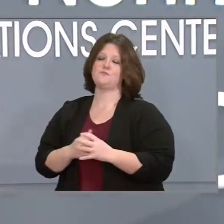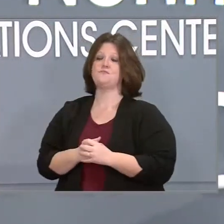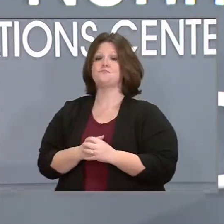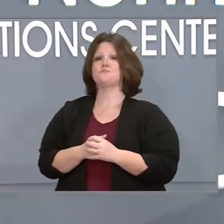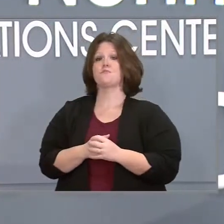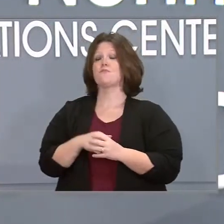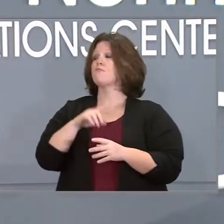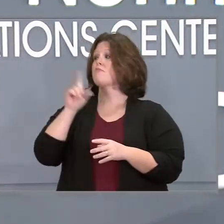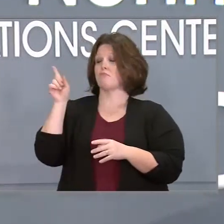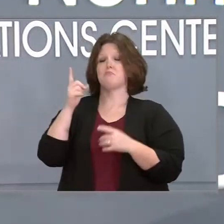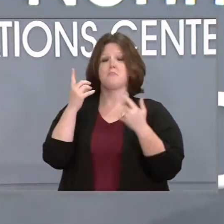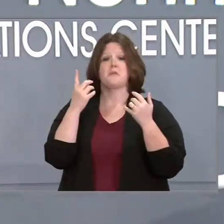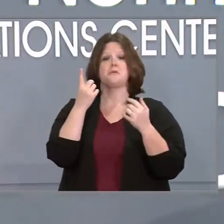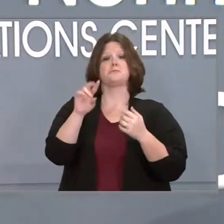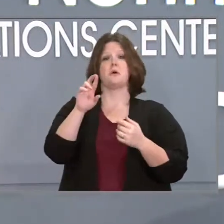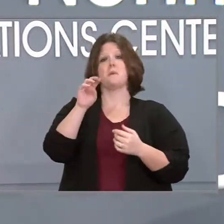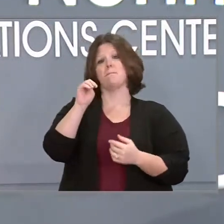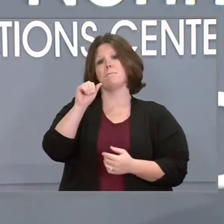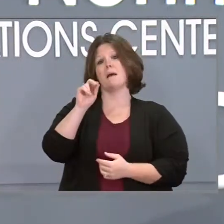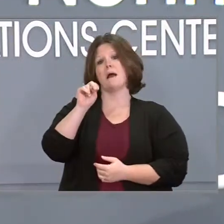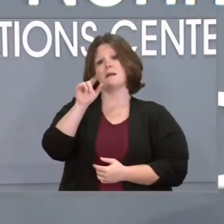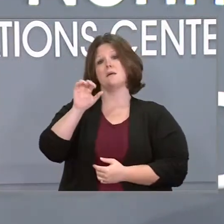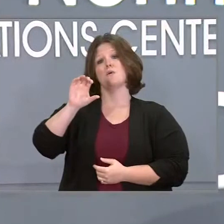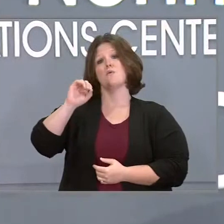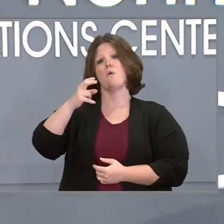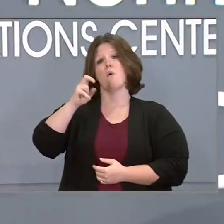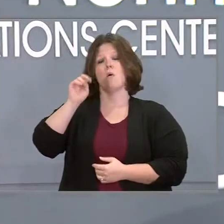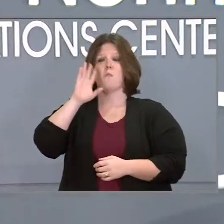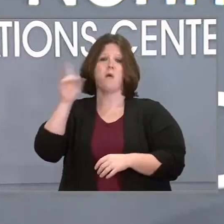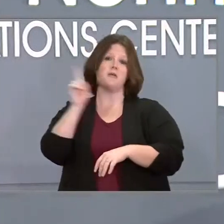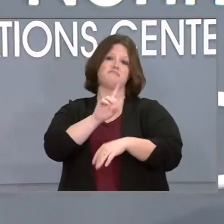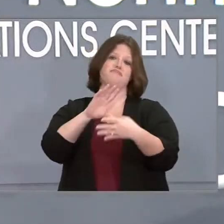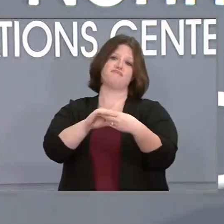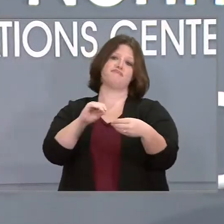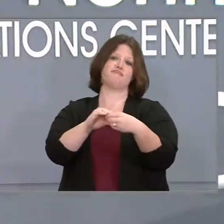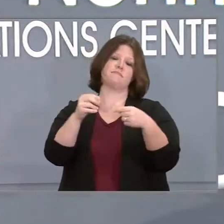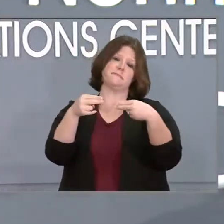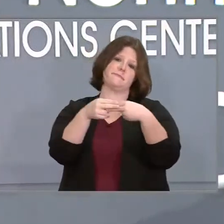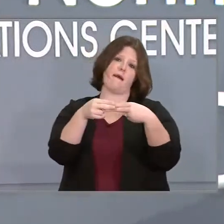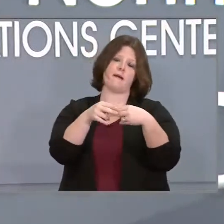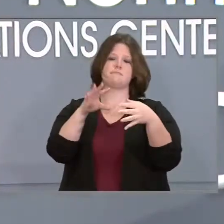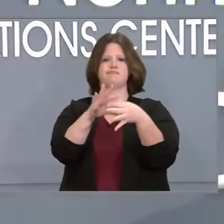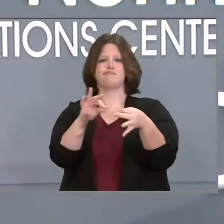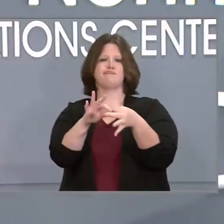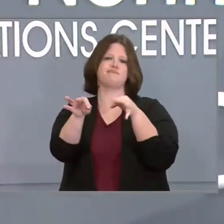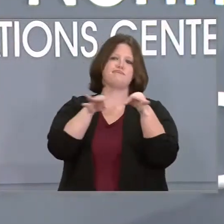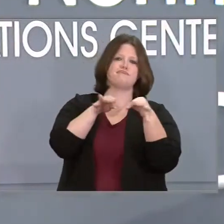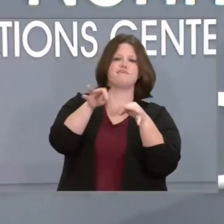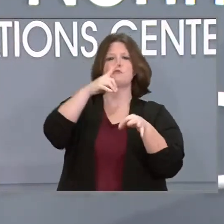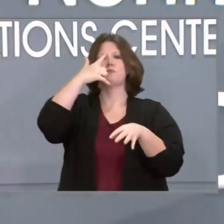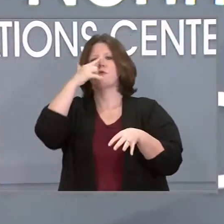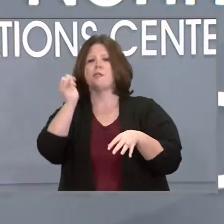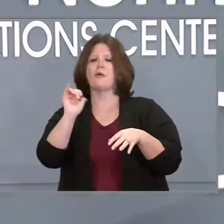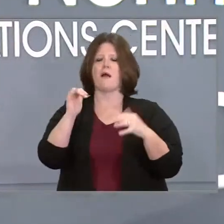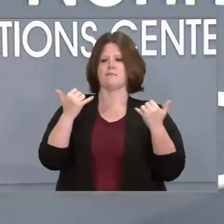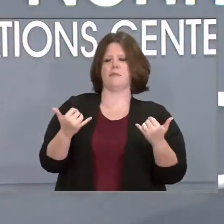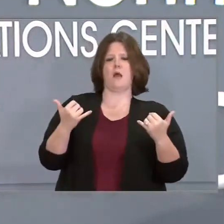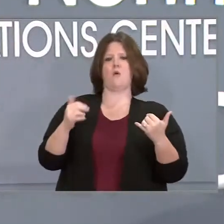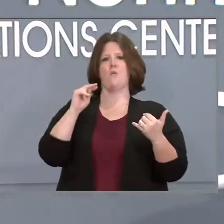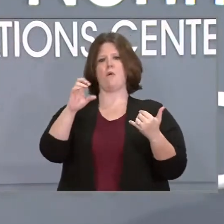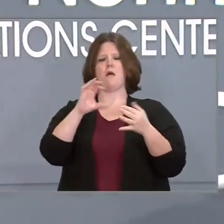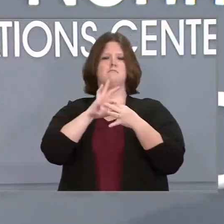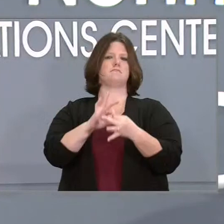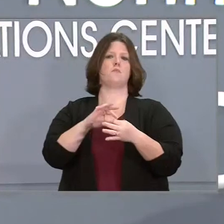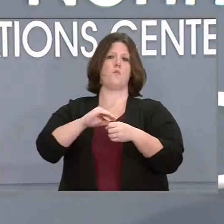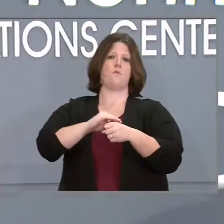Human Services, will present a more detailed look at our statewide trends, and it's good news. We're relieved to